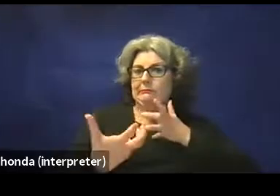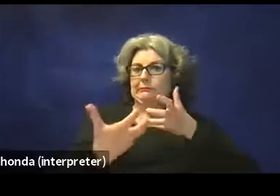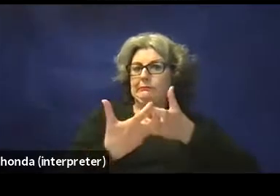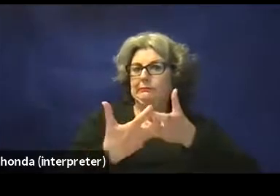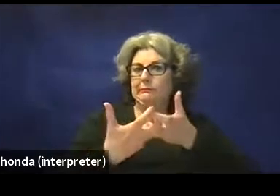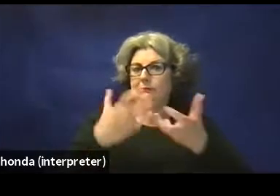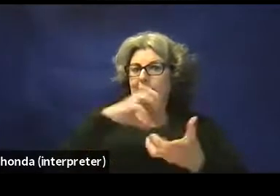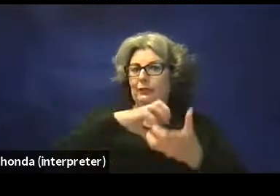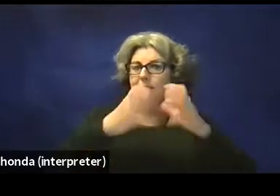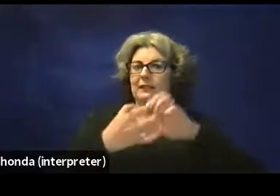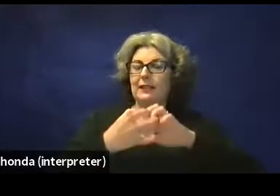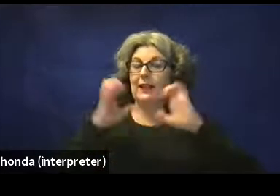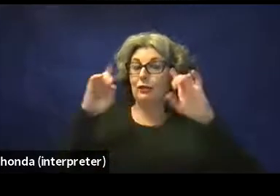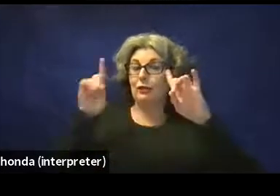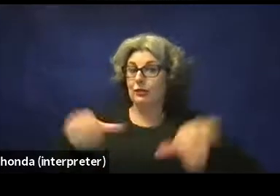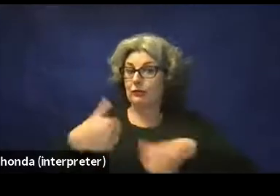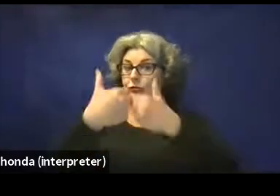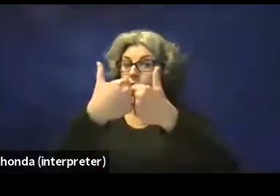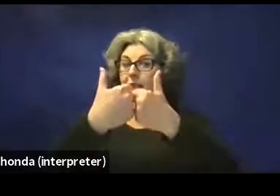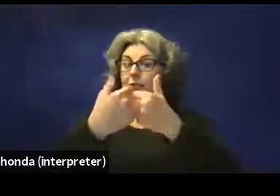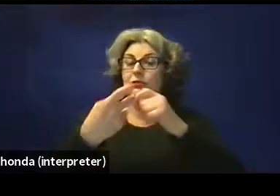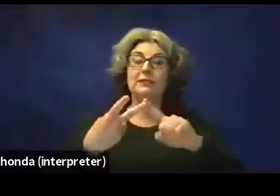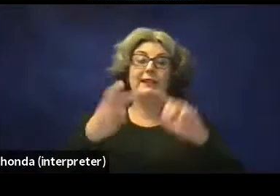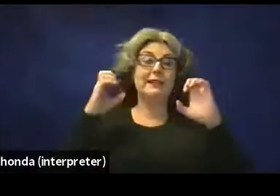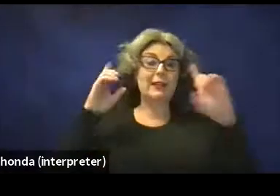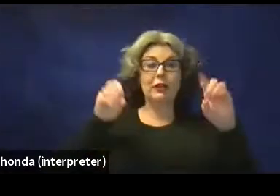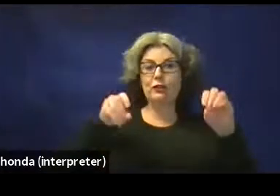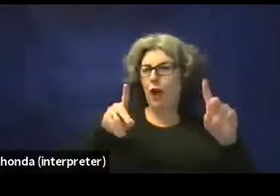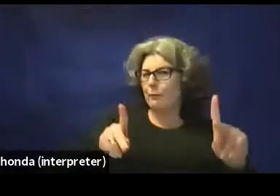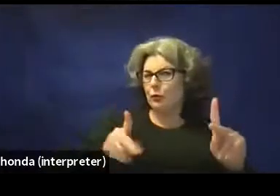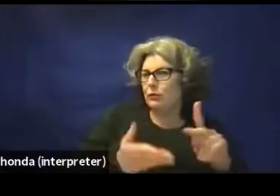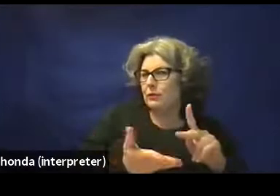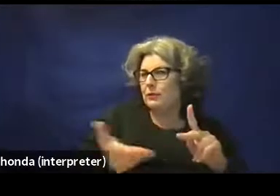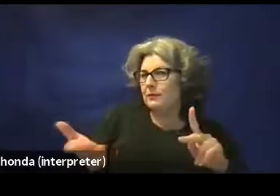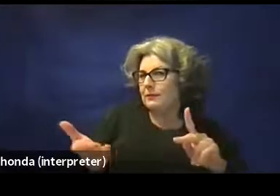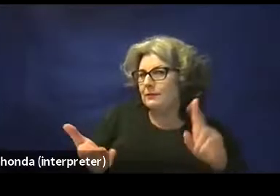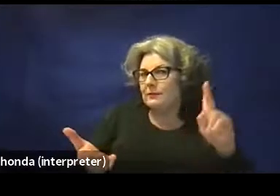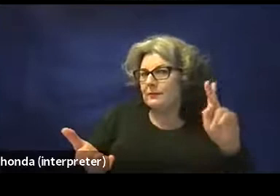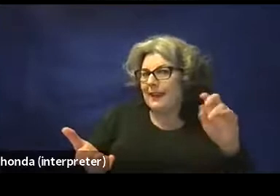bring educational challenges and maybe also educational opportunities?